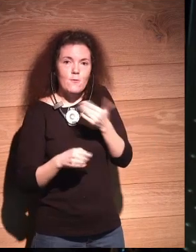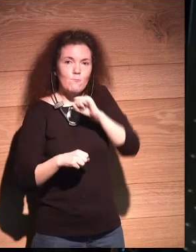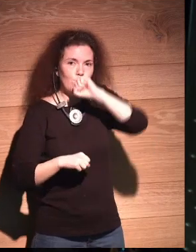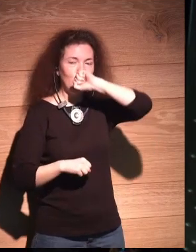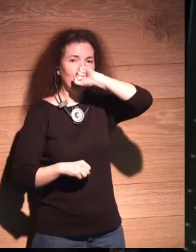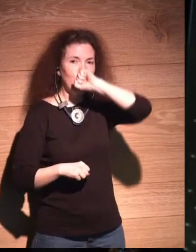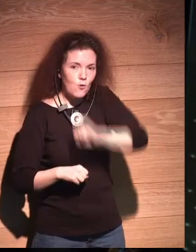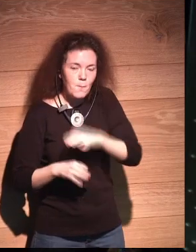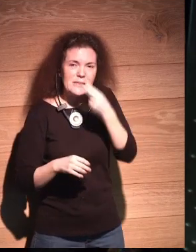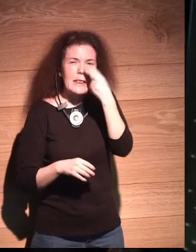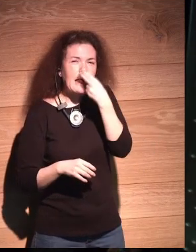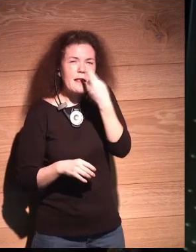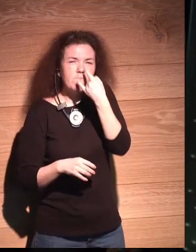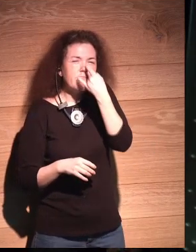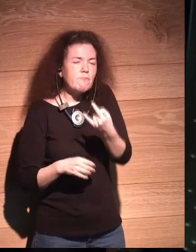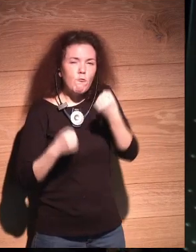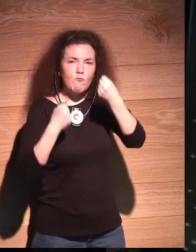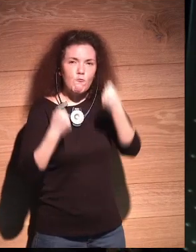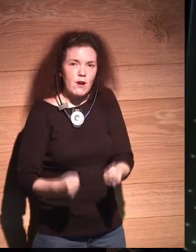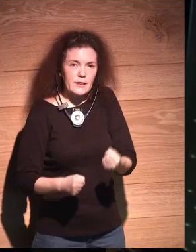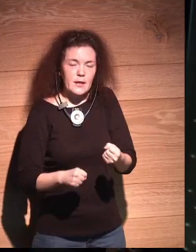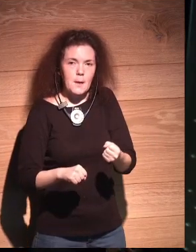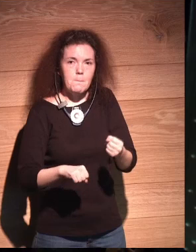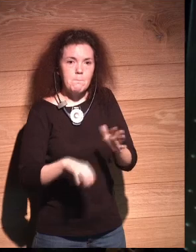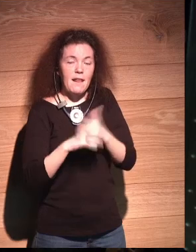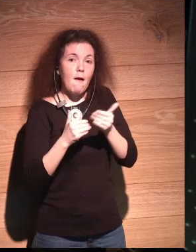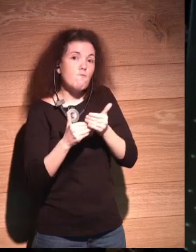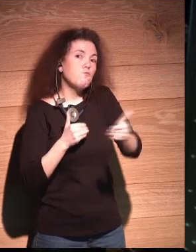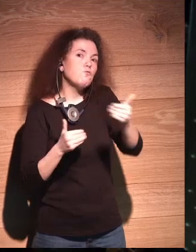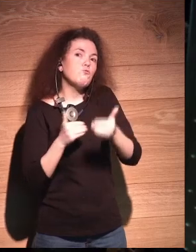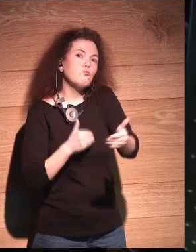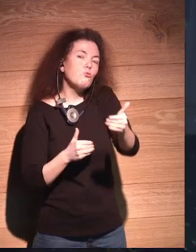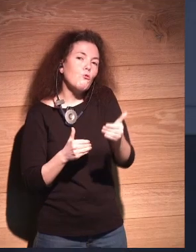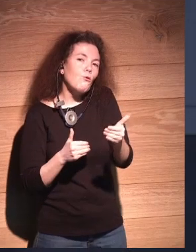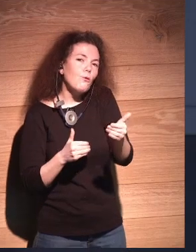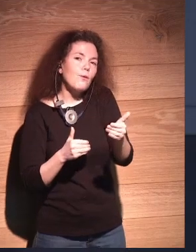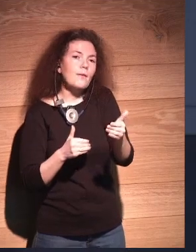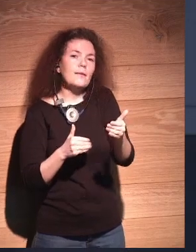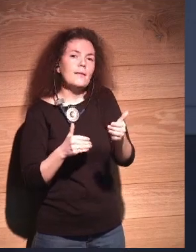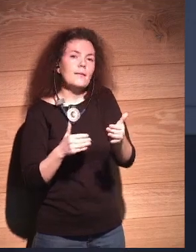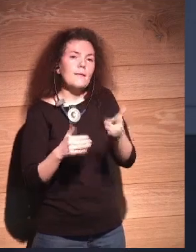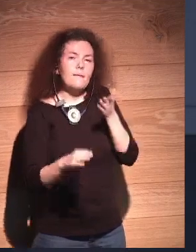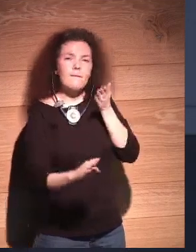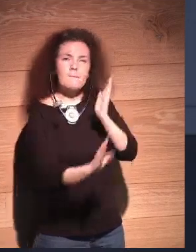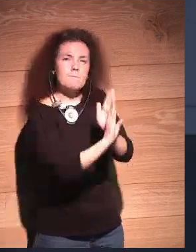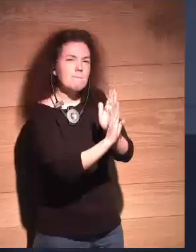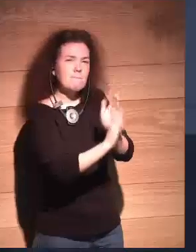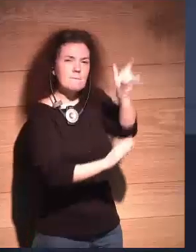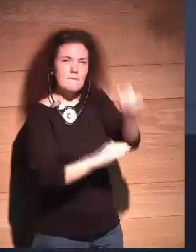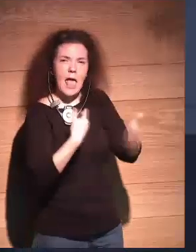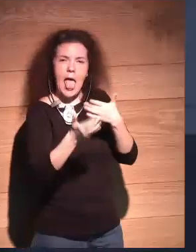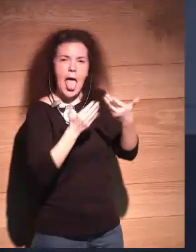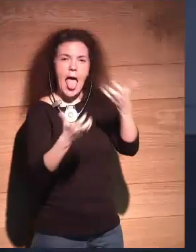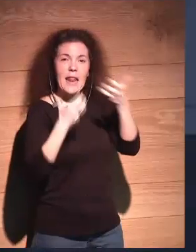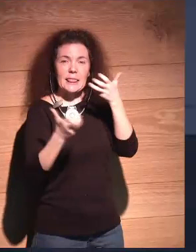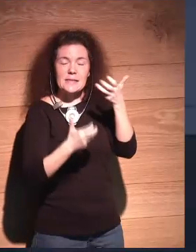that all of us who are here is because we admire her and we are interested in her so that we can admire her